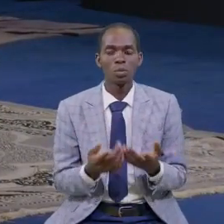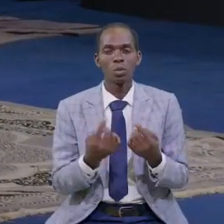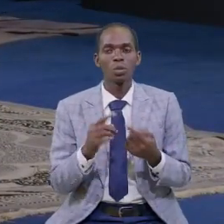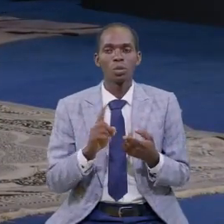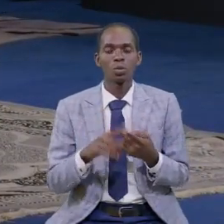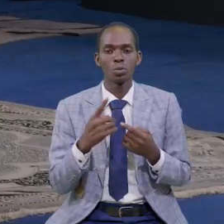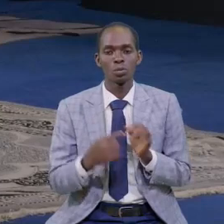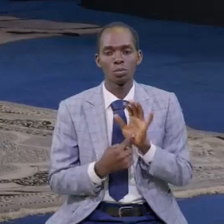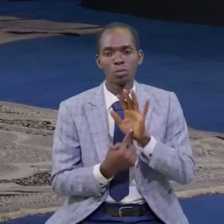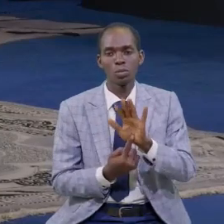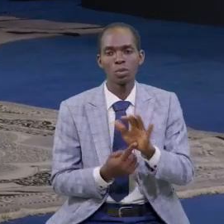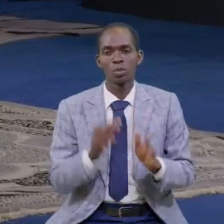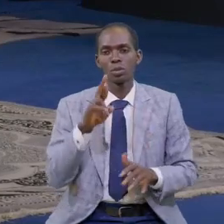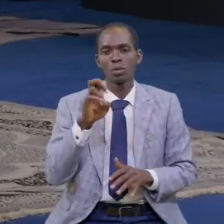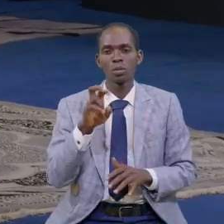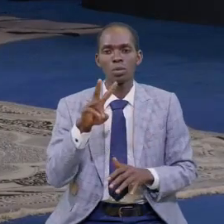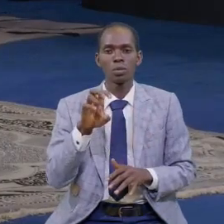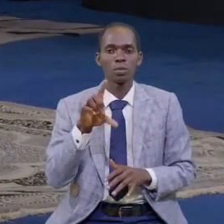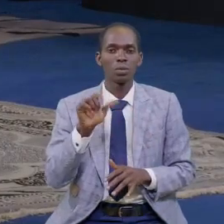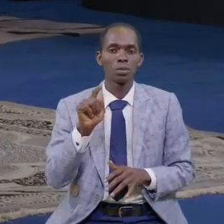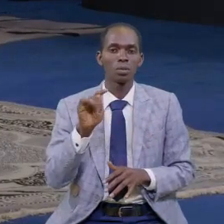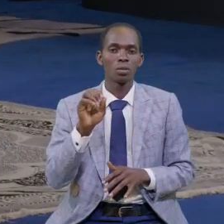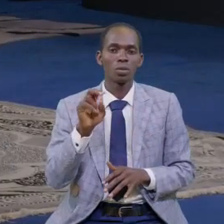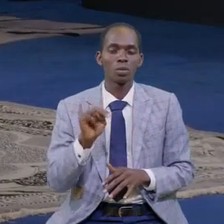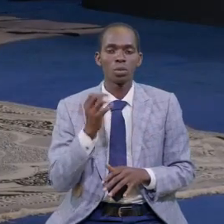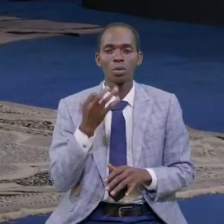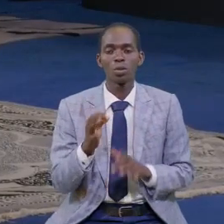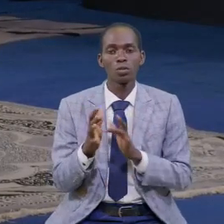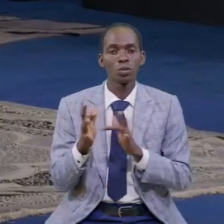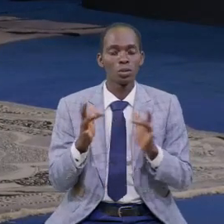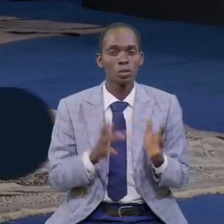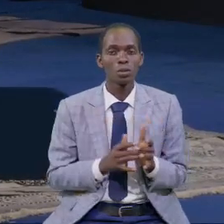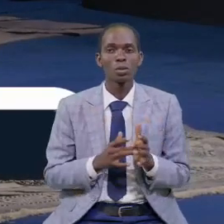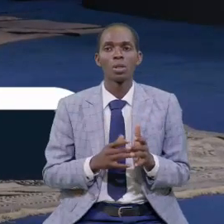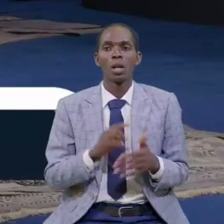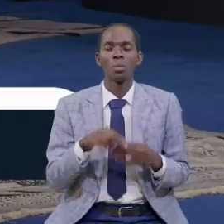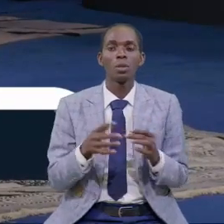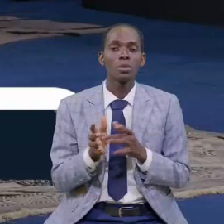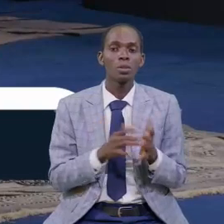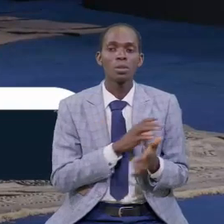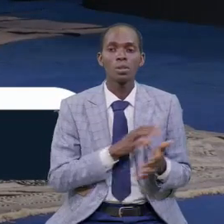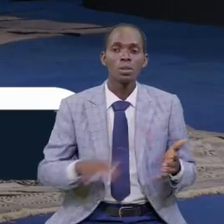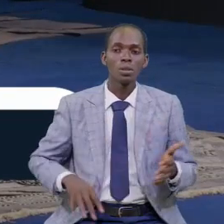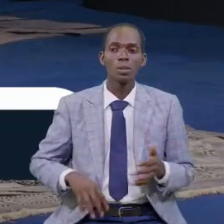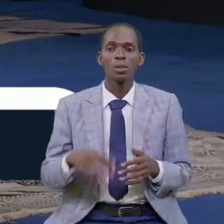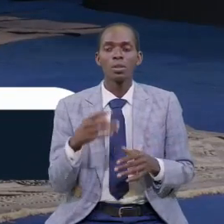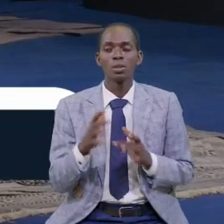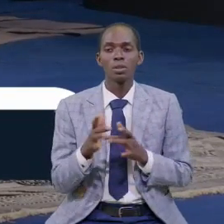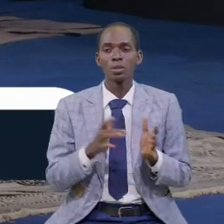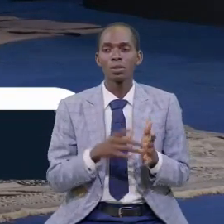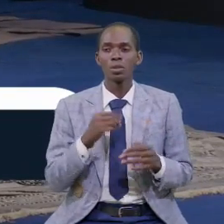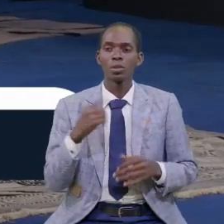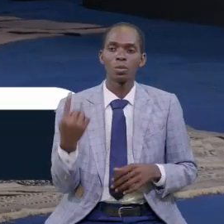God concerning Jesus. He is the just King with love